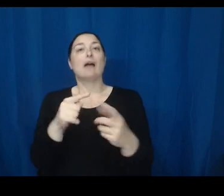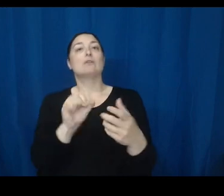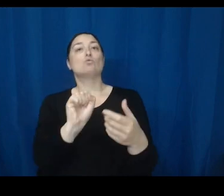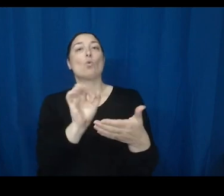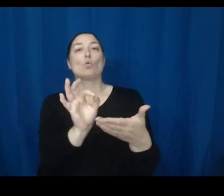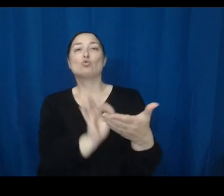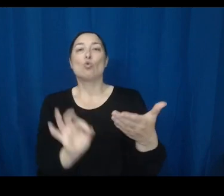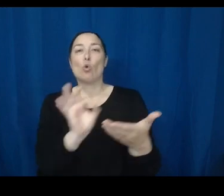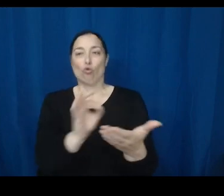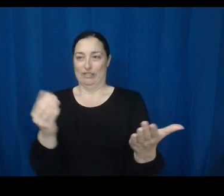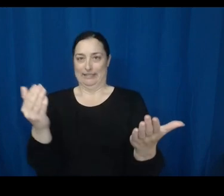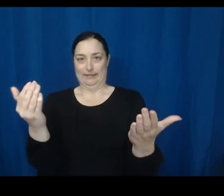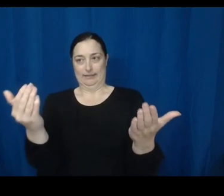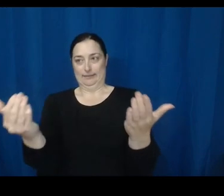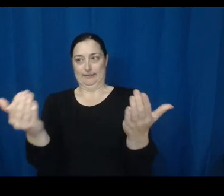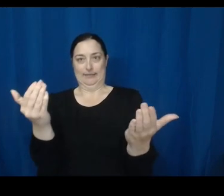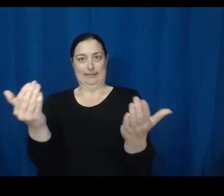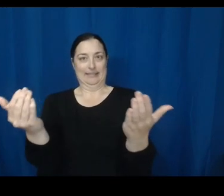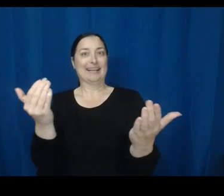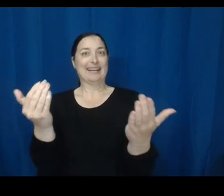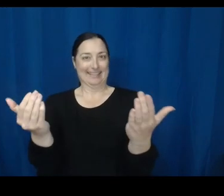how your response is